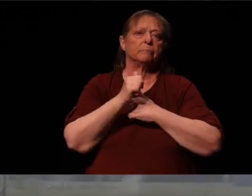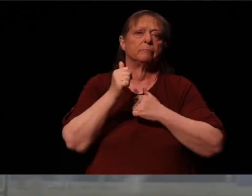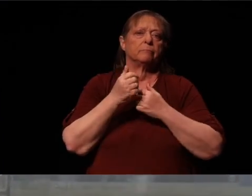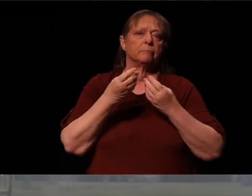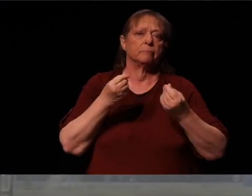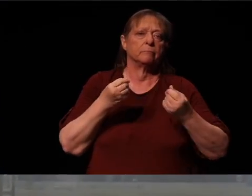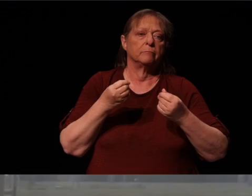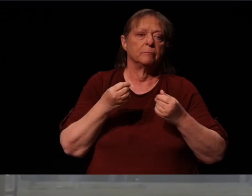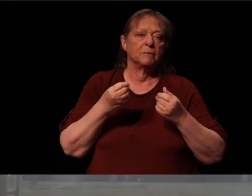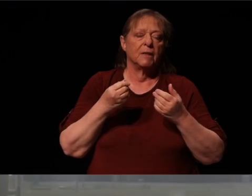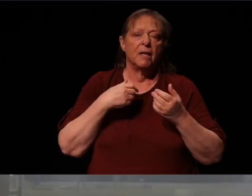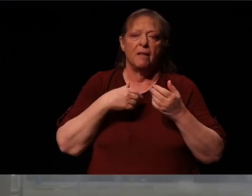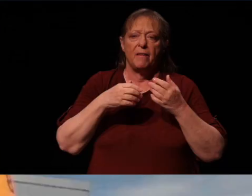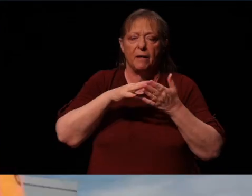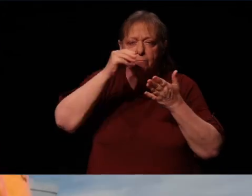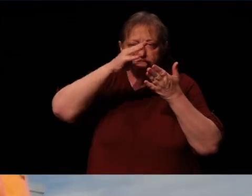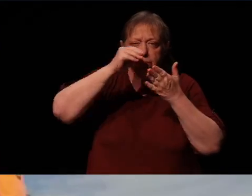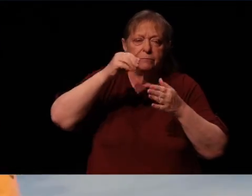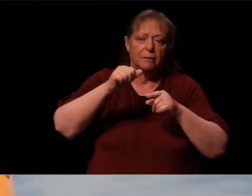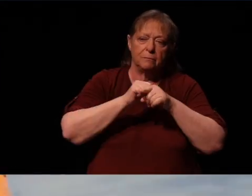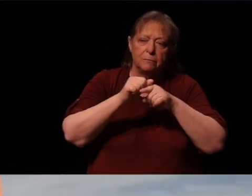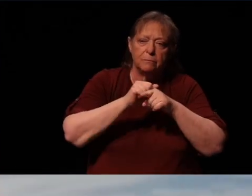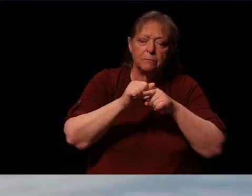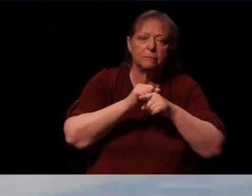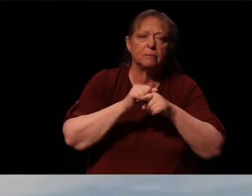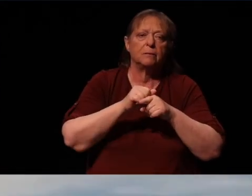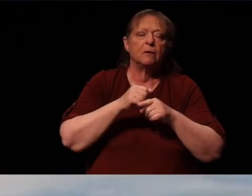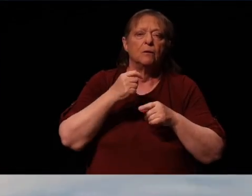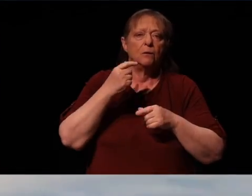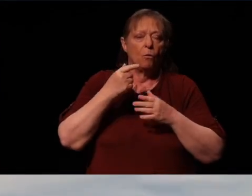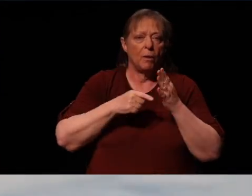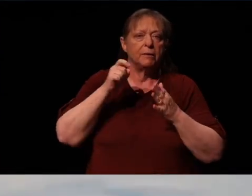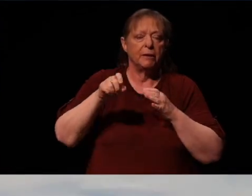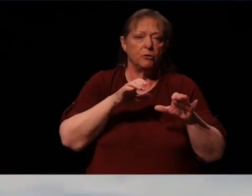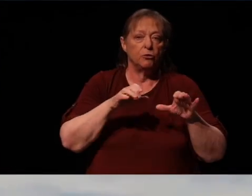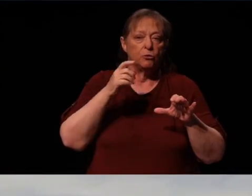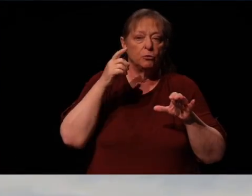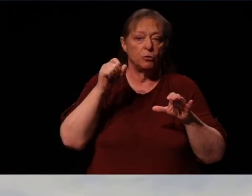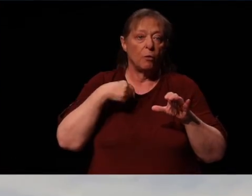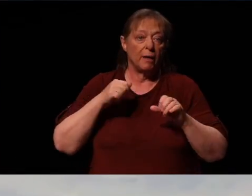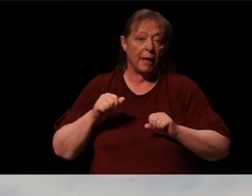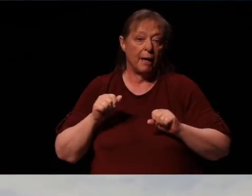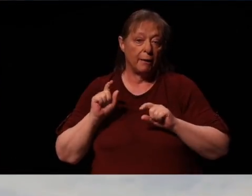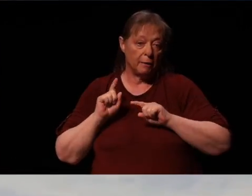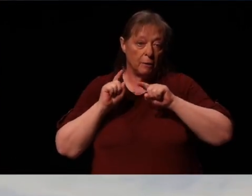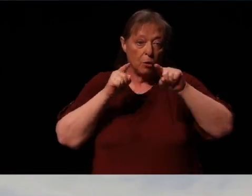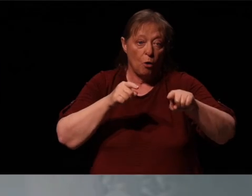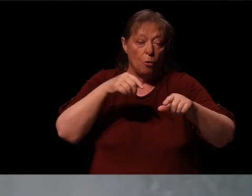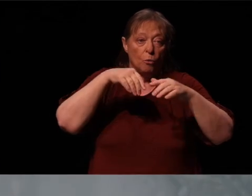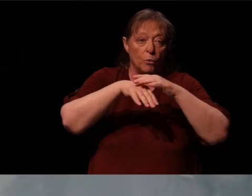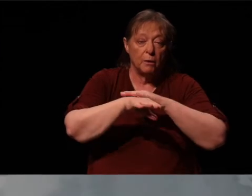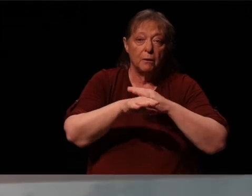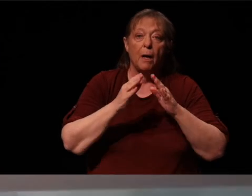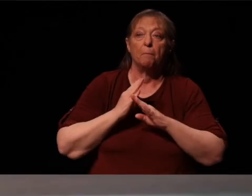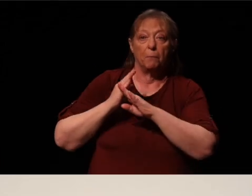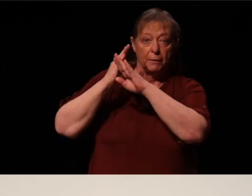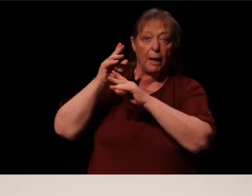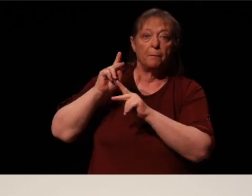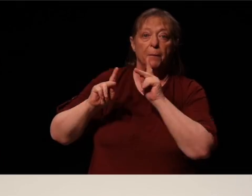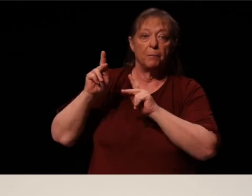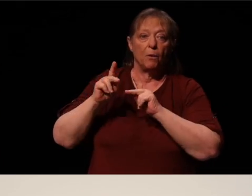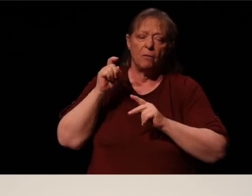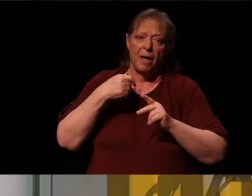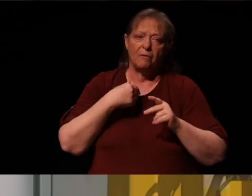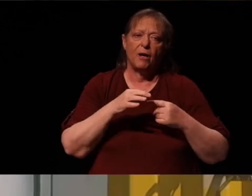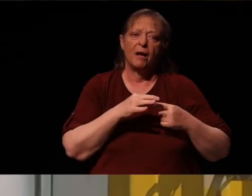issues. They train a lot and they drill a lot and they do the things that are necessary so that they can pull up on these scenes and be able to